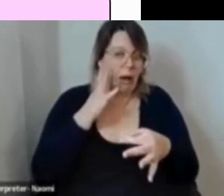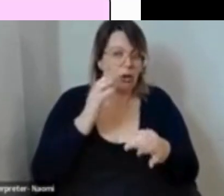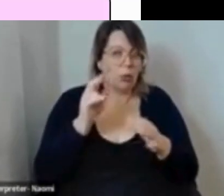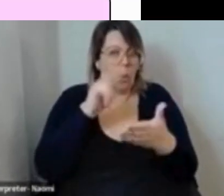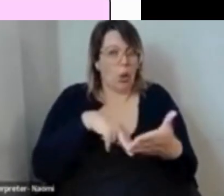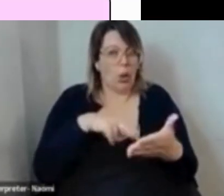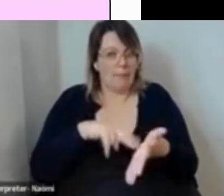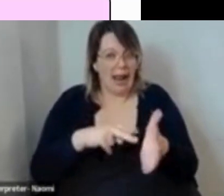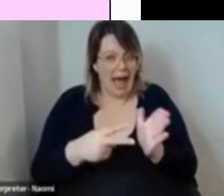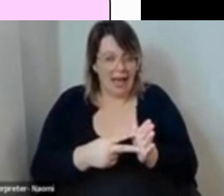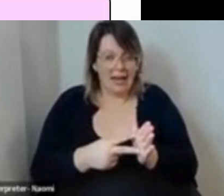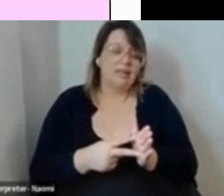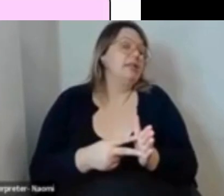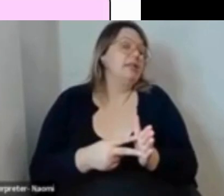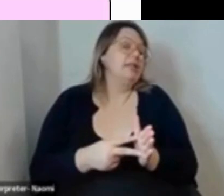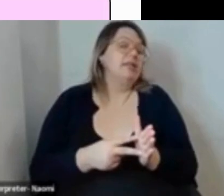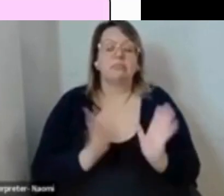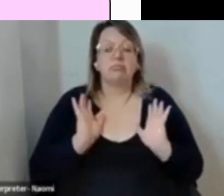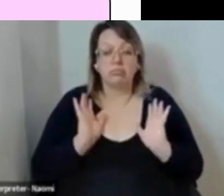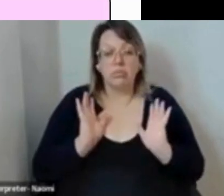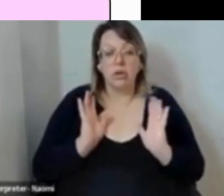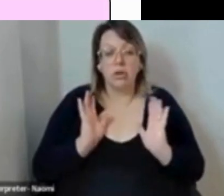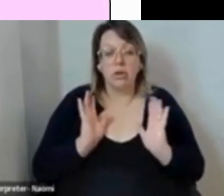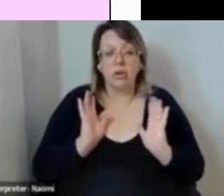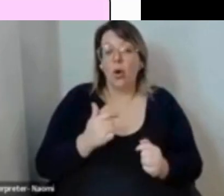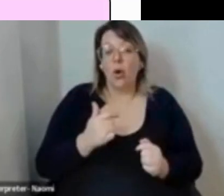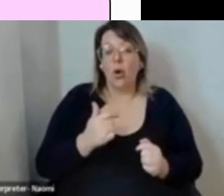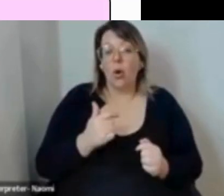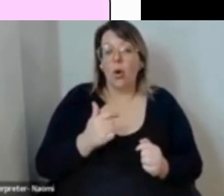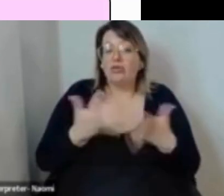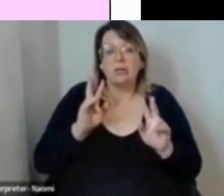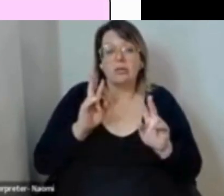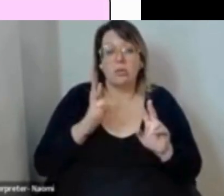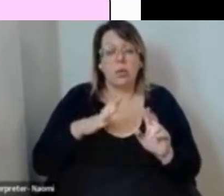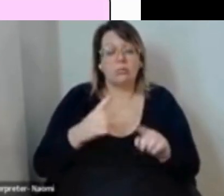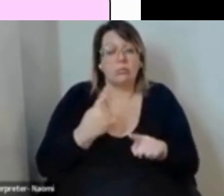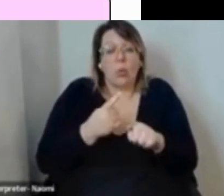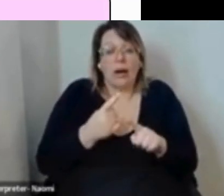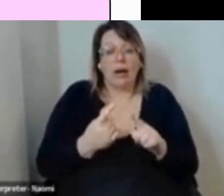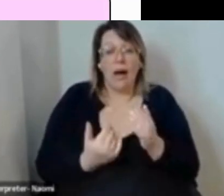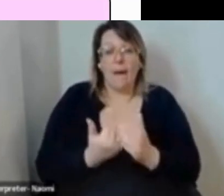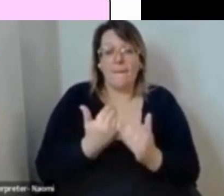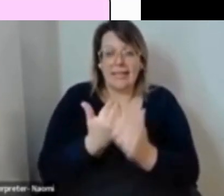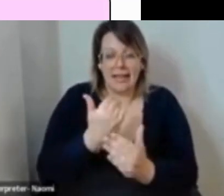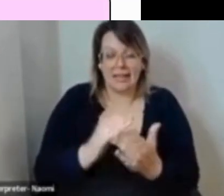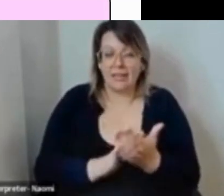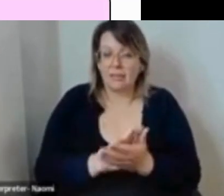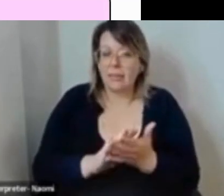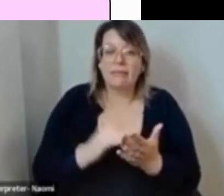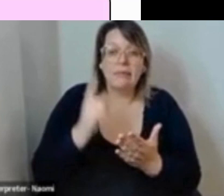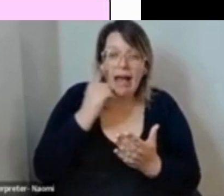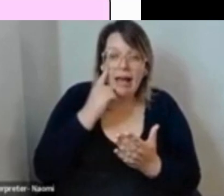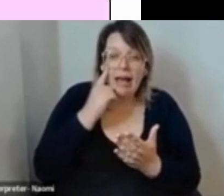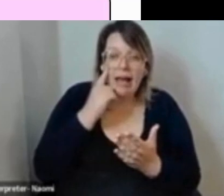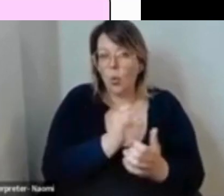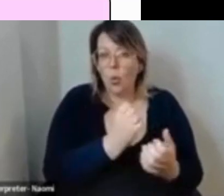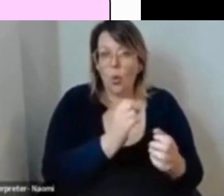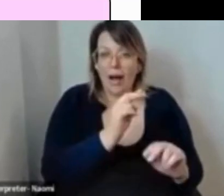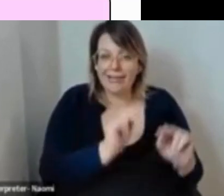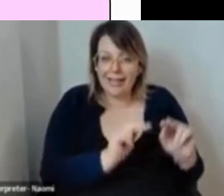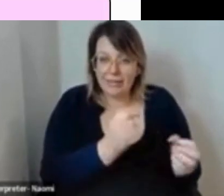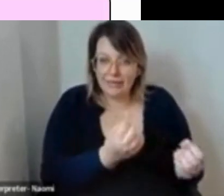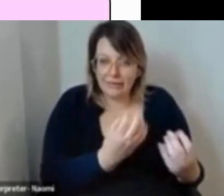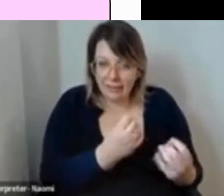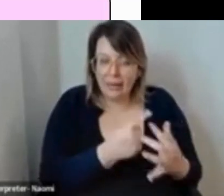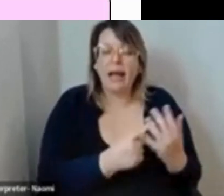not looking for reams of information. This is about providing short updates to key information based on assessment feedback. This provides